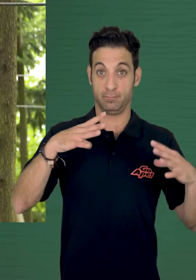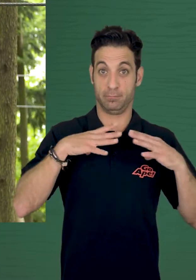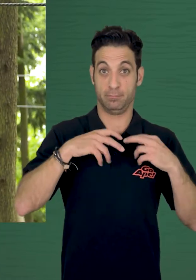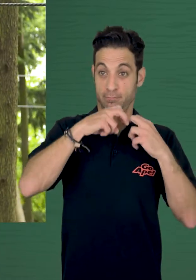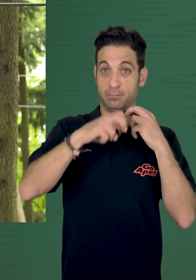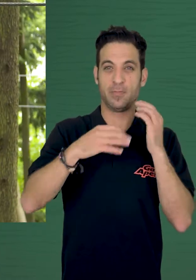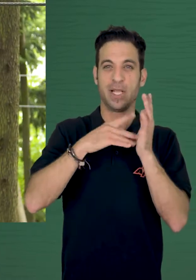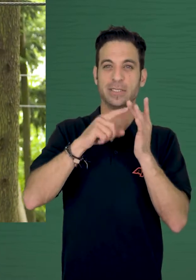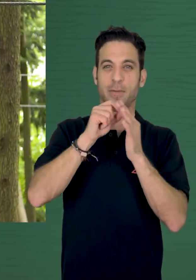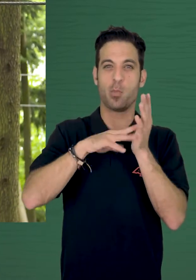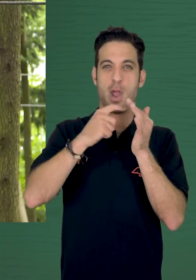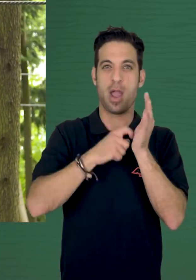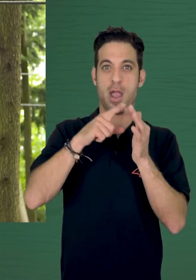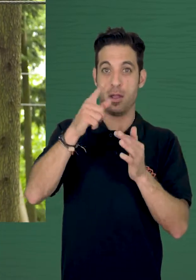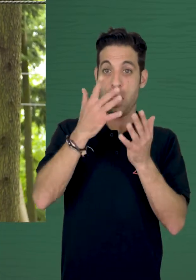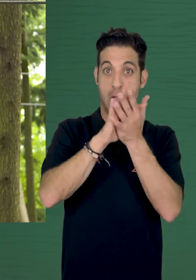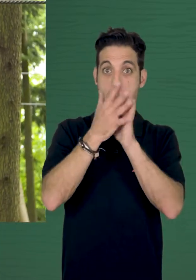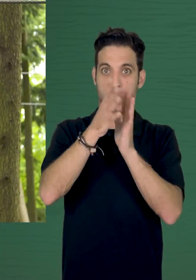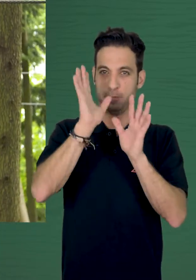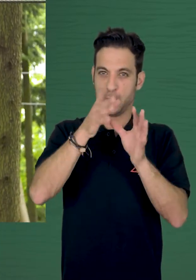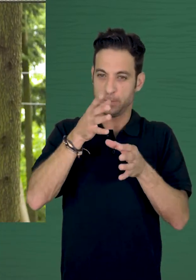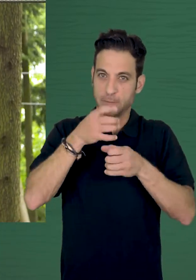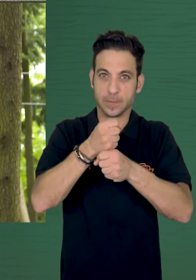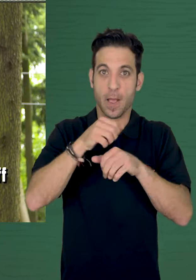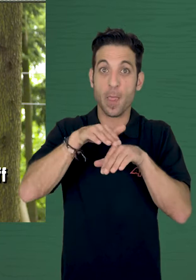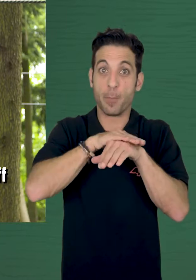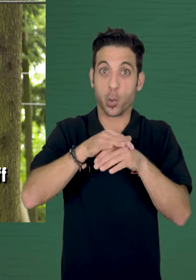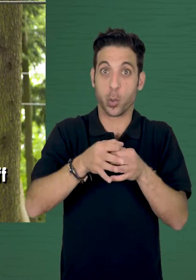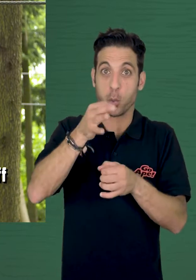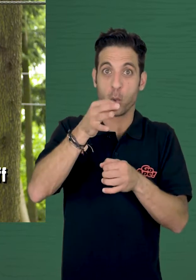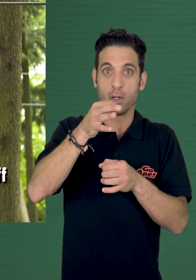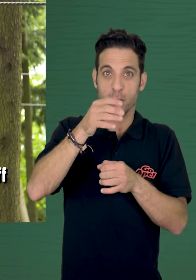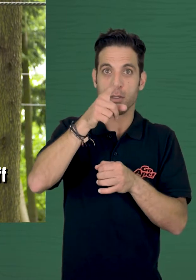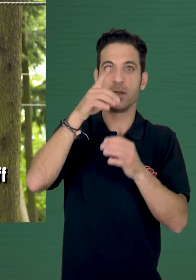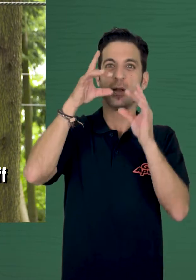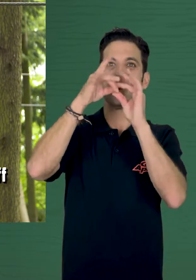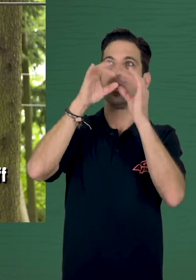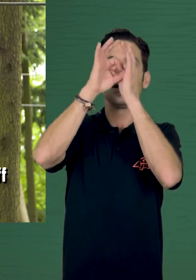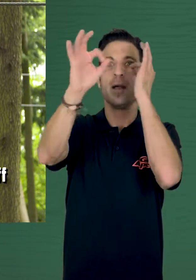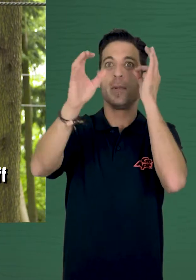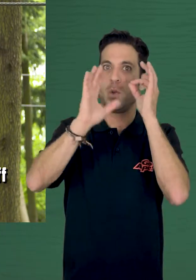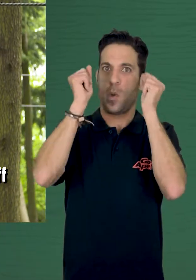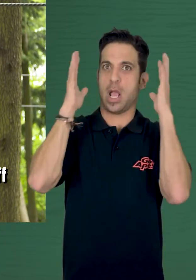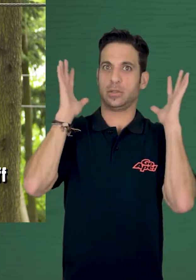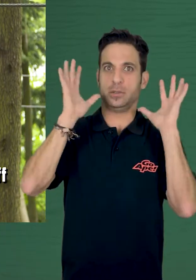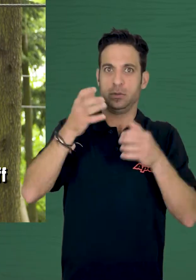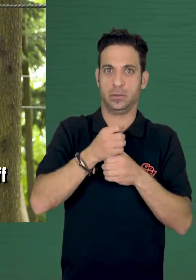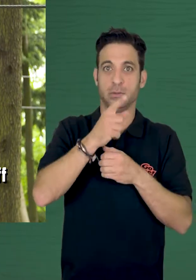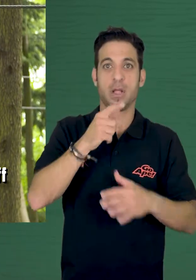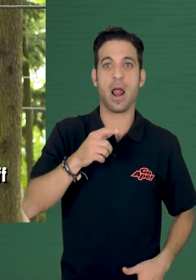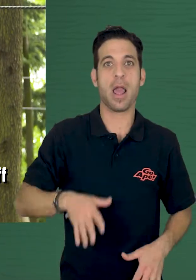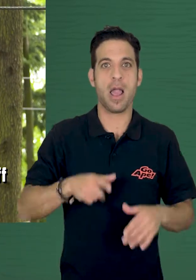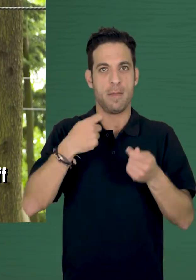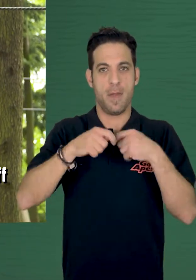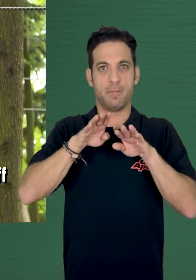So when you go down the zip wire, keep your hand on the blue safety line. Keep your hands away from the cable, and as you step off, keep your